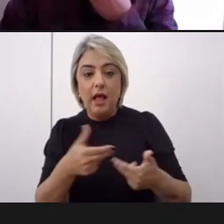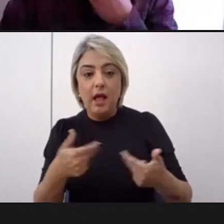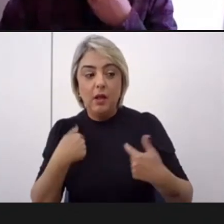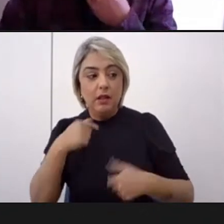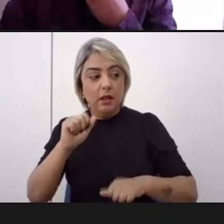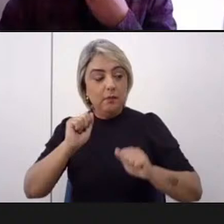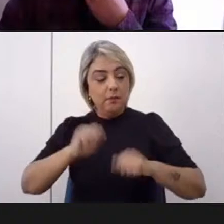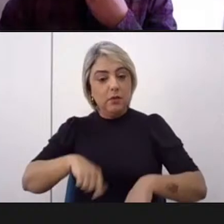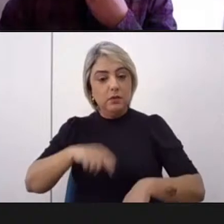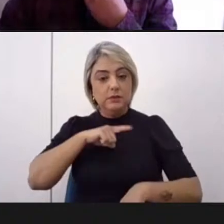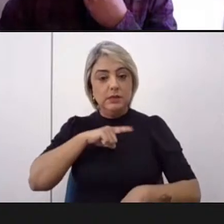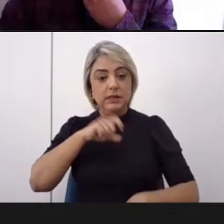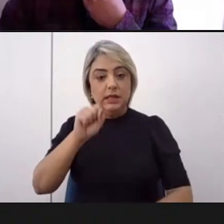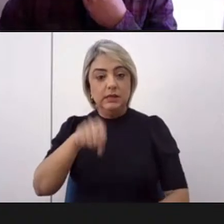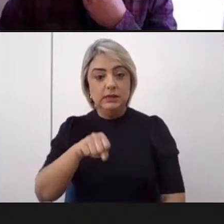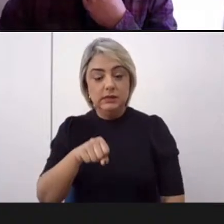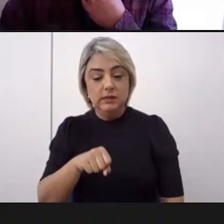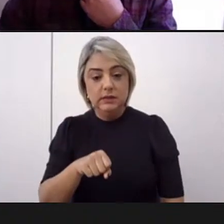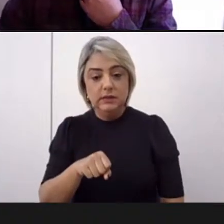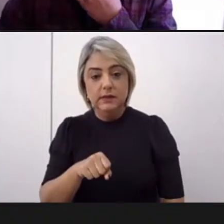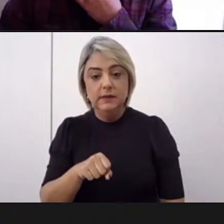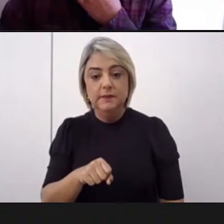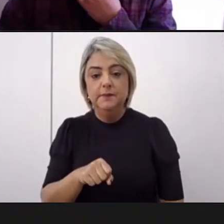obtain the results you want